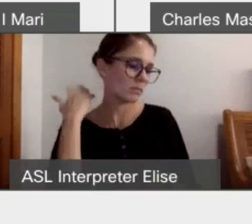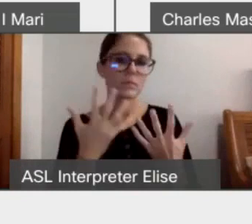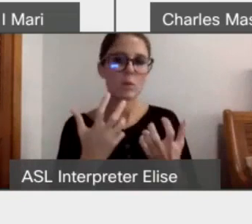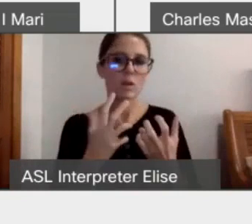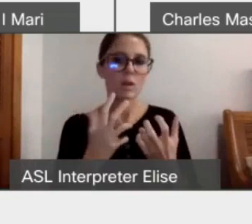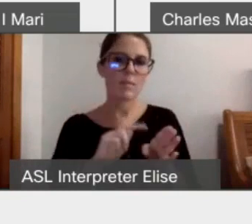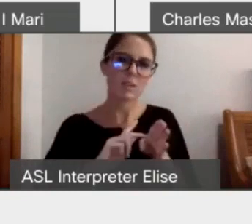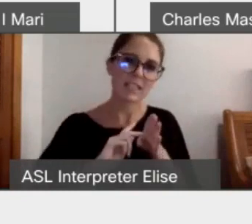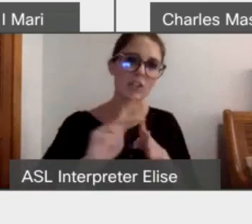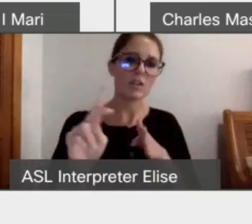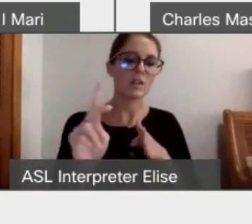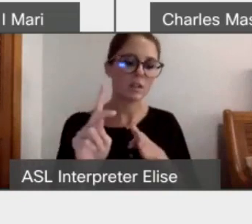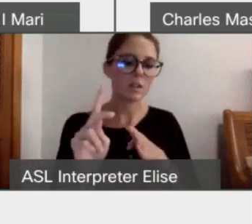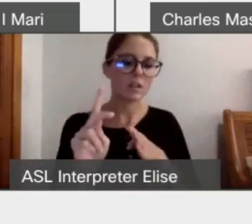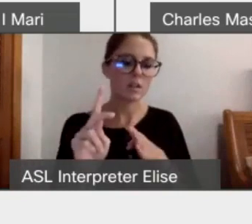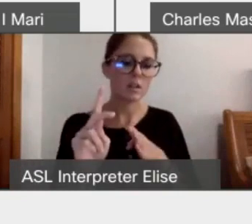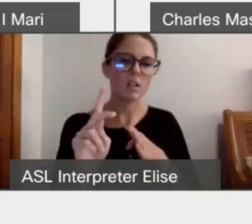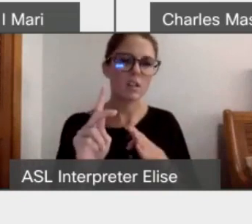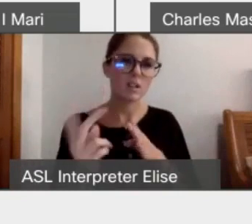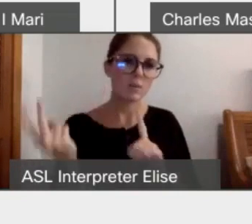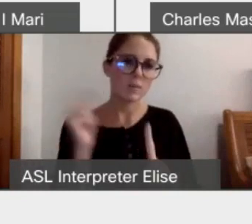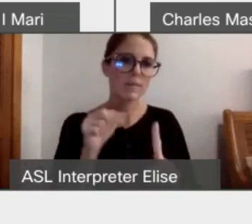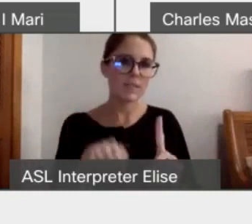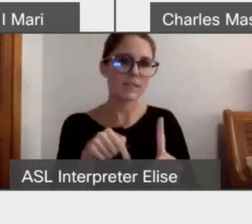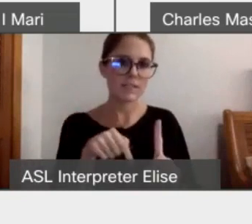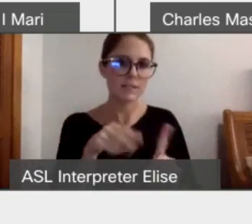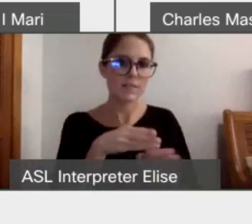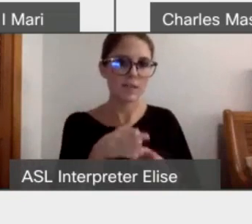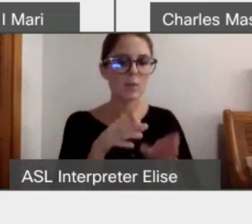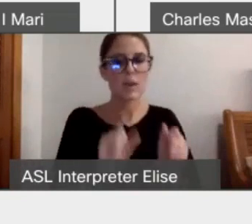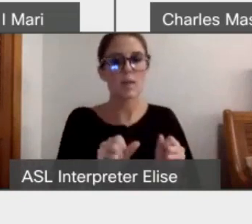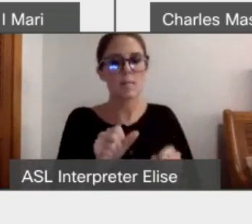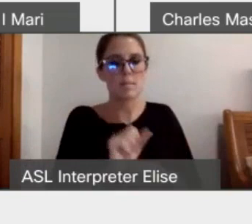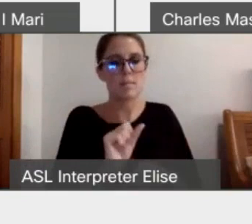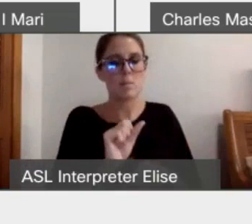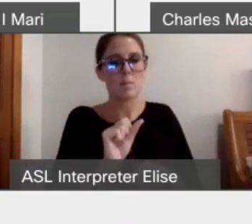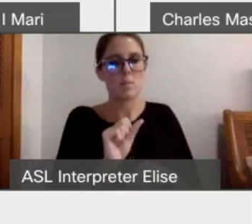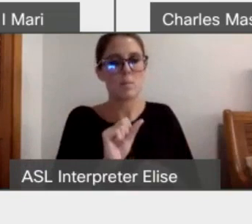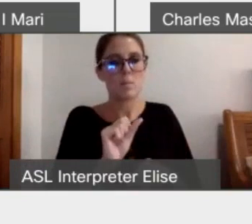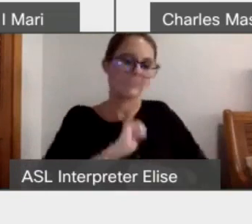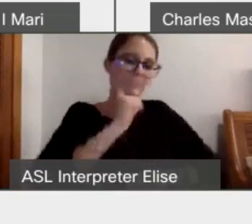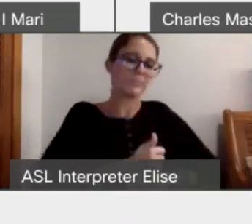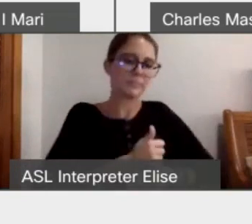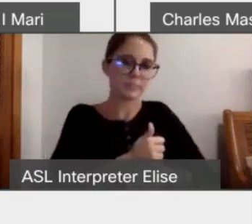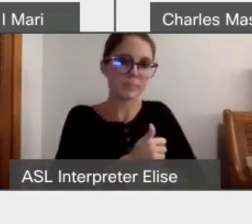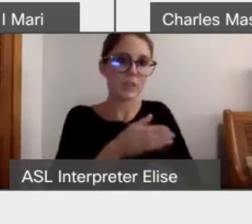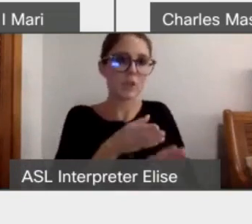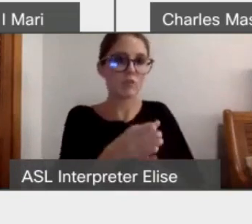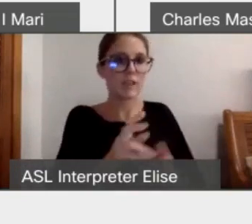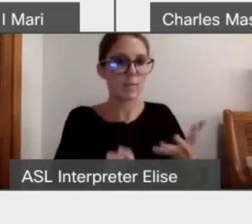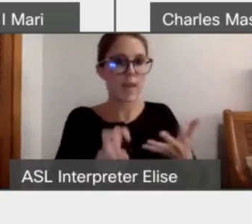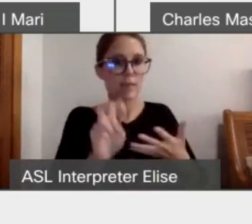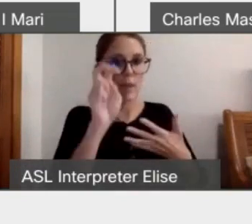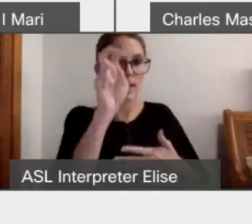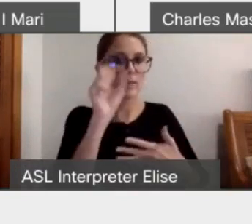professionalization of the field, and we can create a career ladder. We can create a pathway for people who want to enter at the direct support level, but